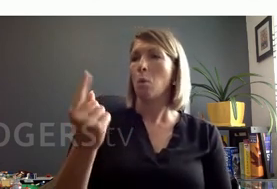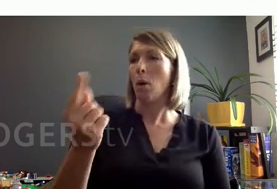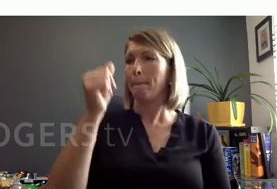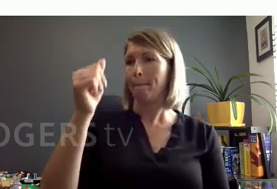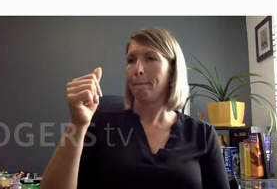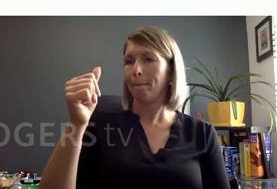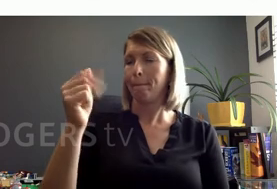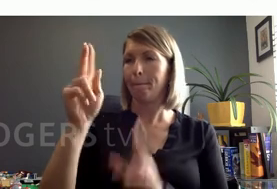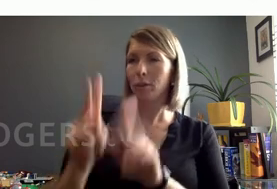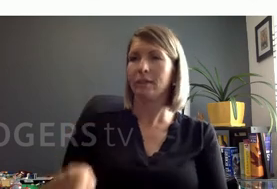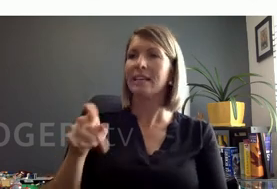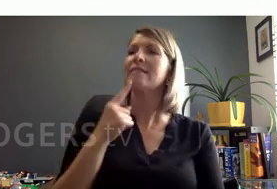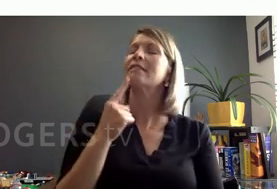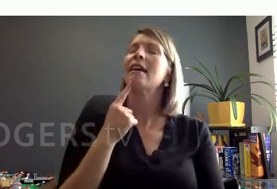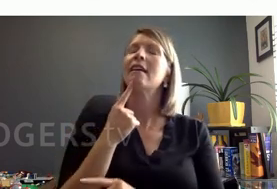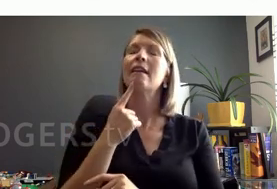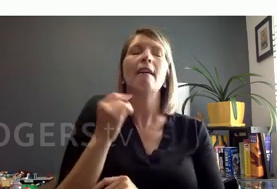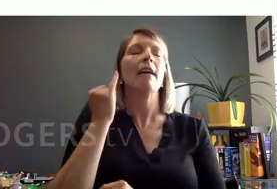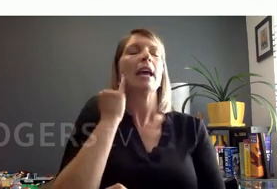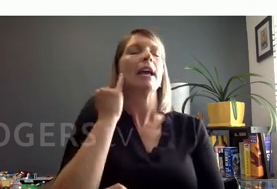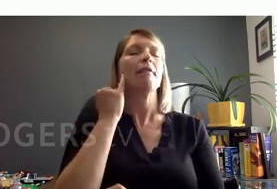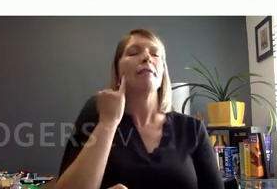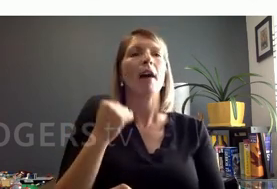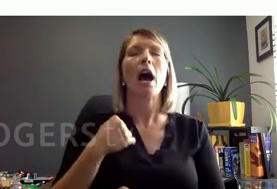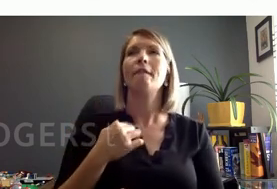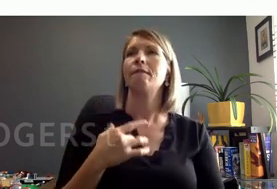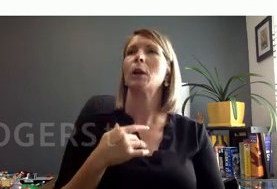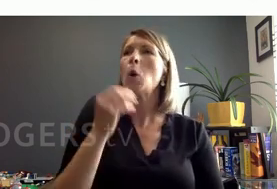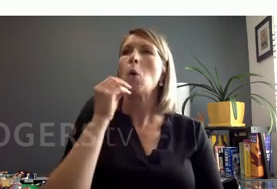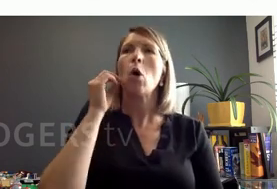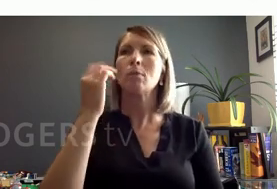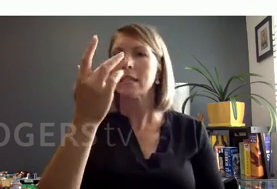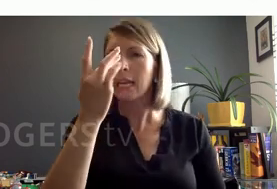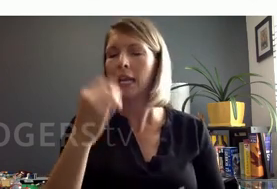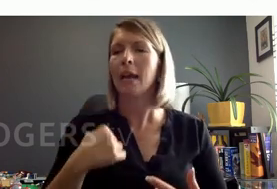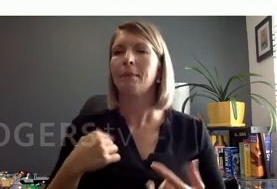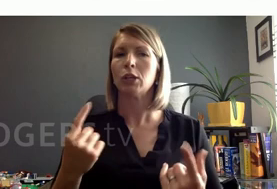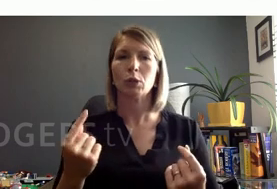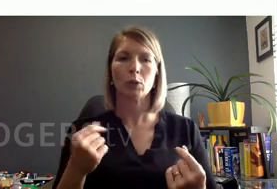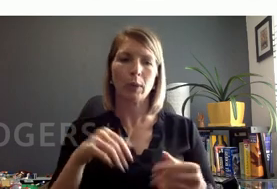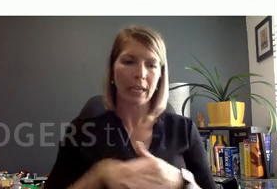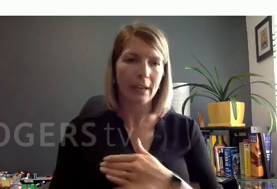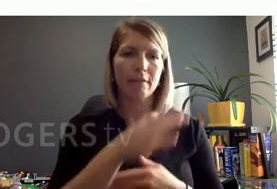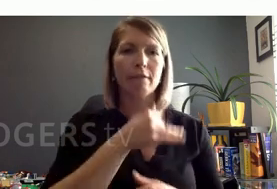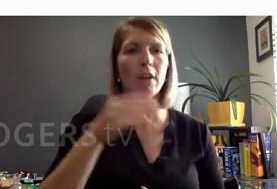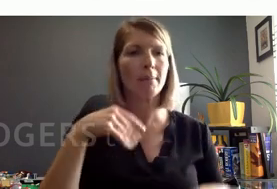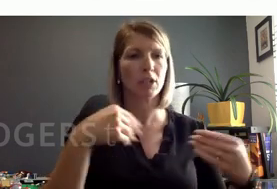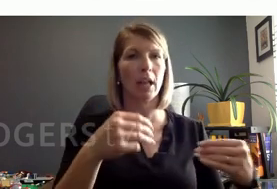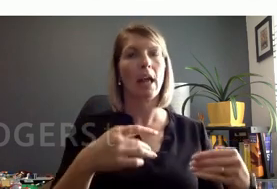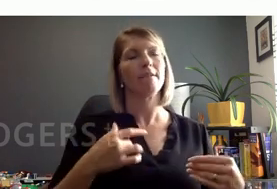I can always find a little slice of home there, but I also feel seen there. And I also feel respected